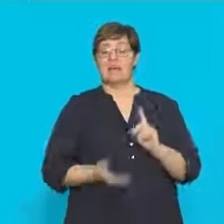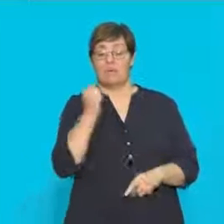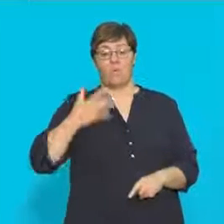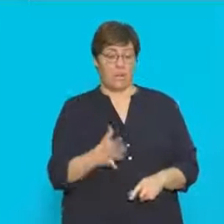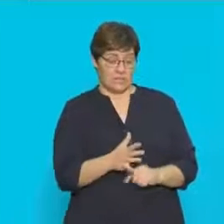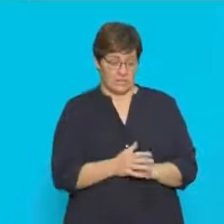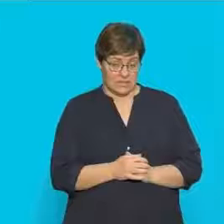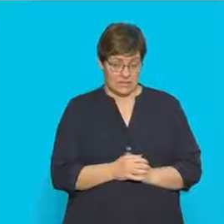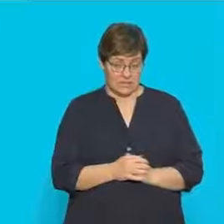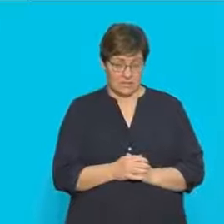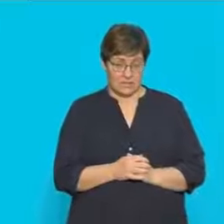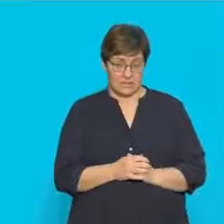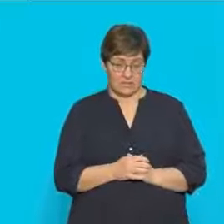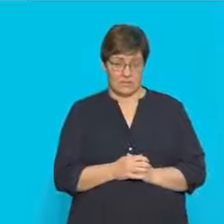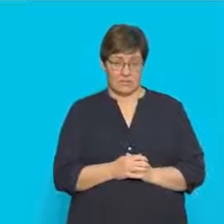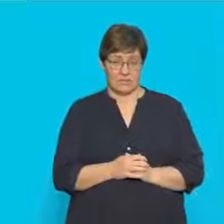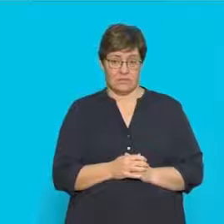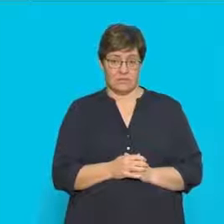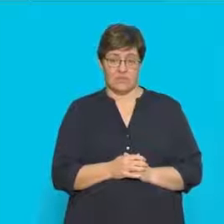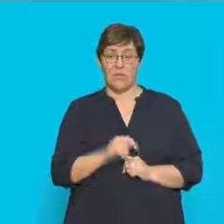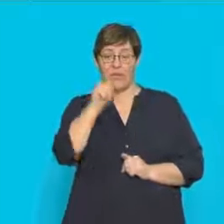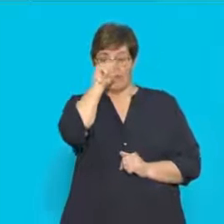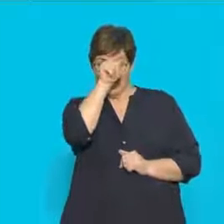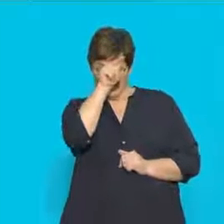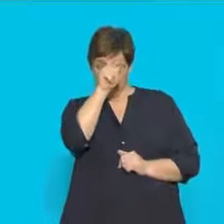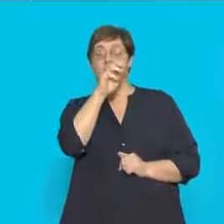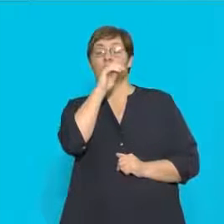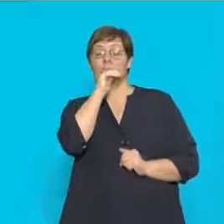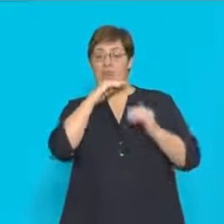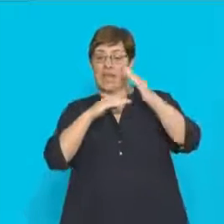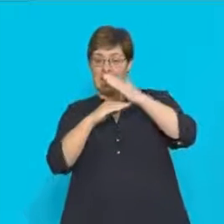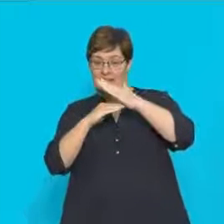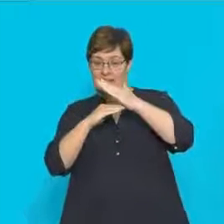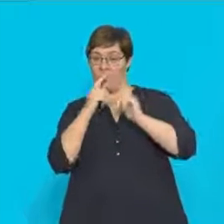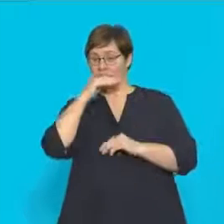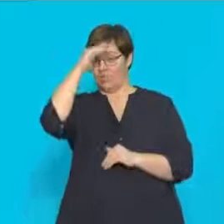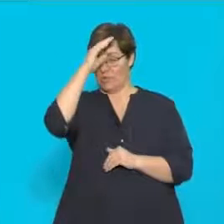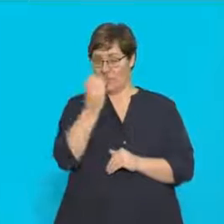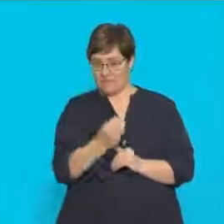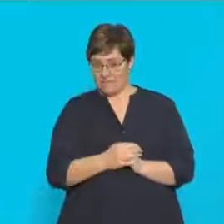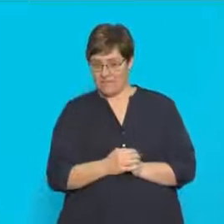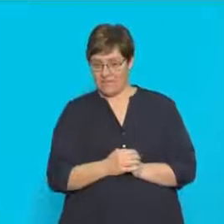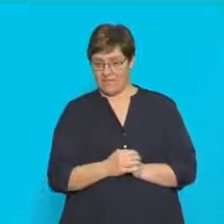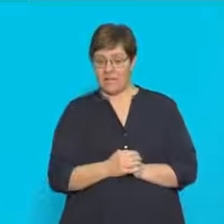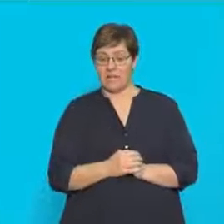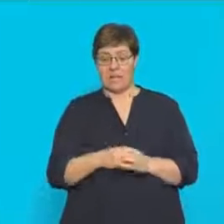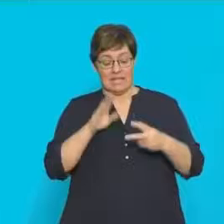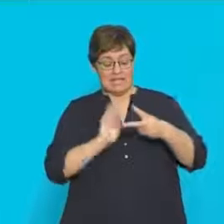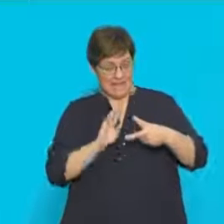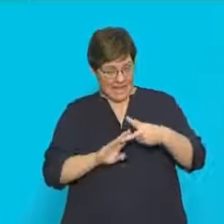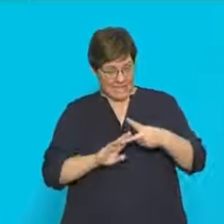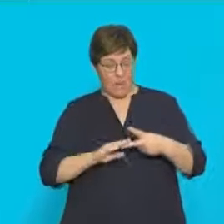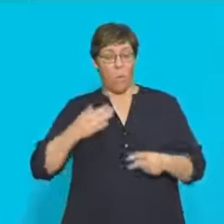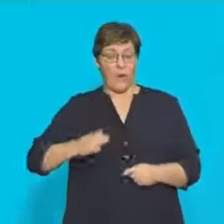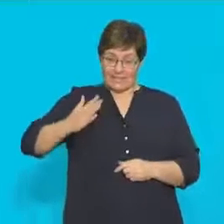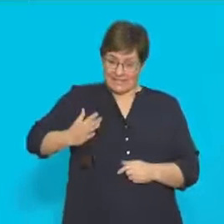to find our angles, because our angles are in the numerator. Okay? And the second version of the sine rule